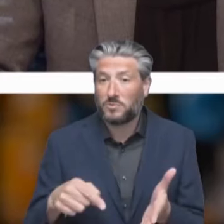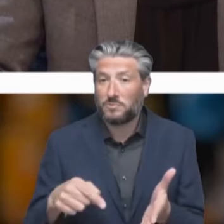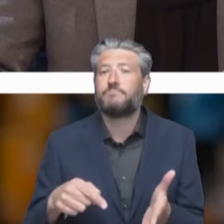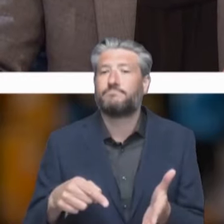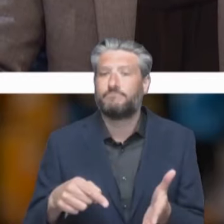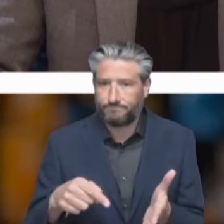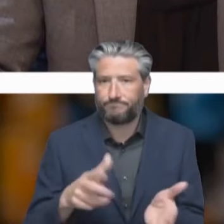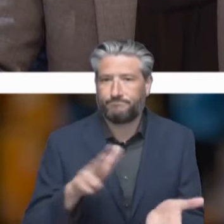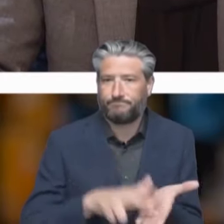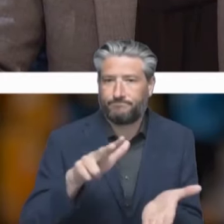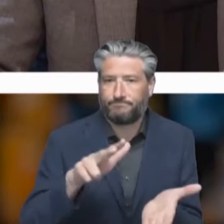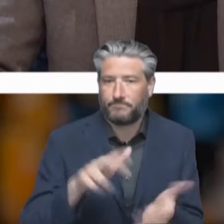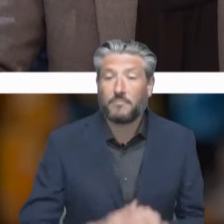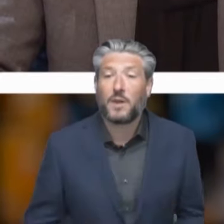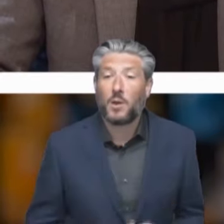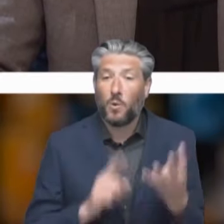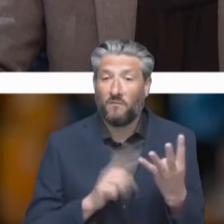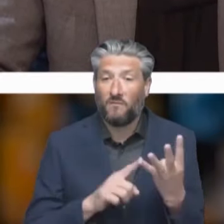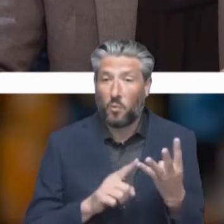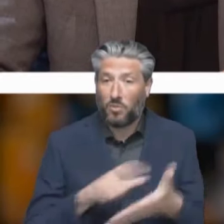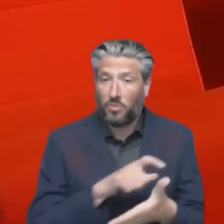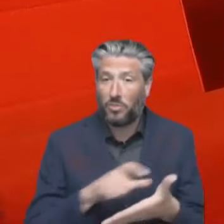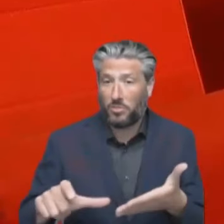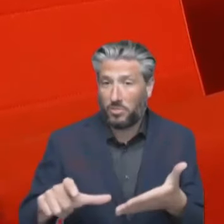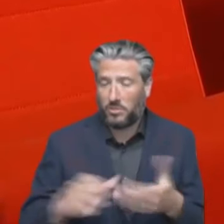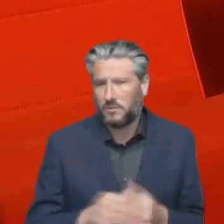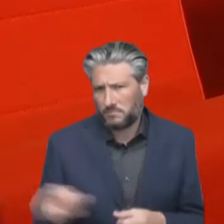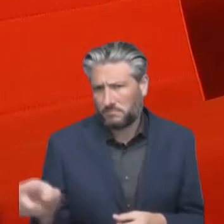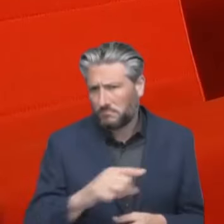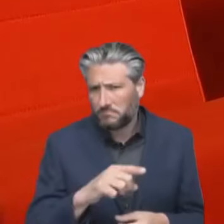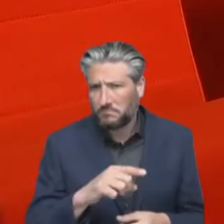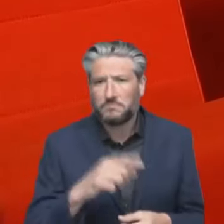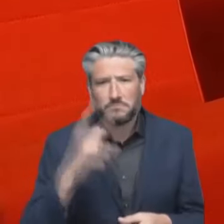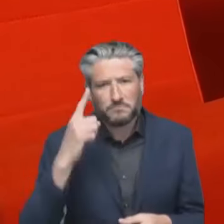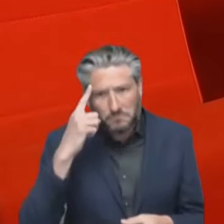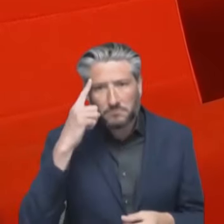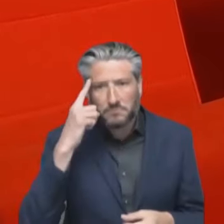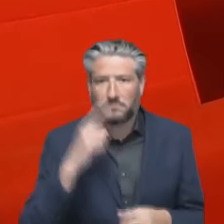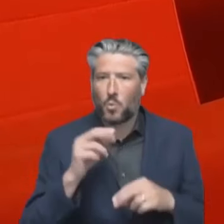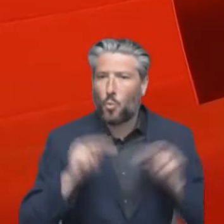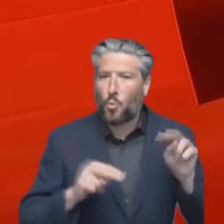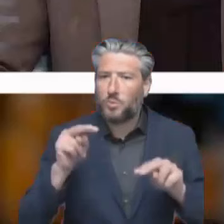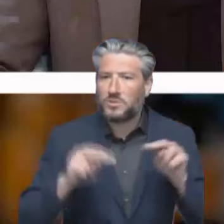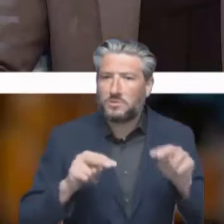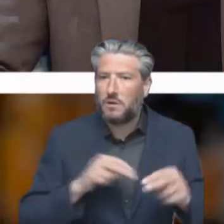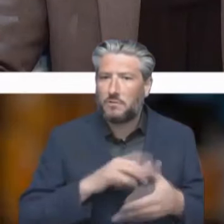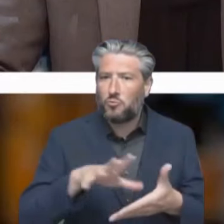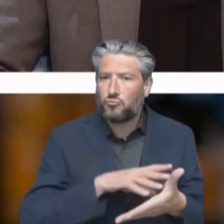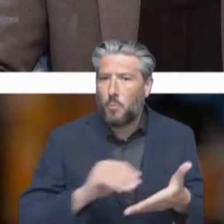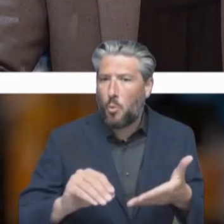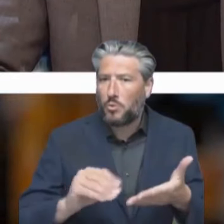resolution suggests that you should take note of the statutory auditor's report on the elements used to determine the amount